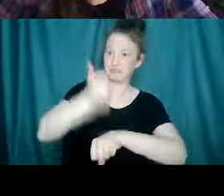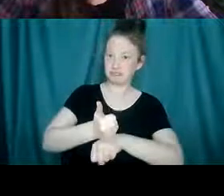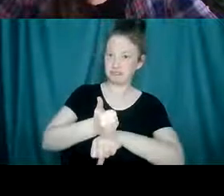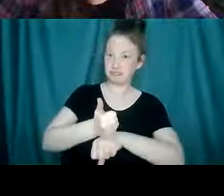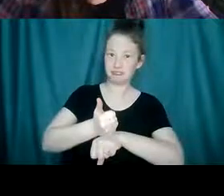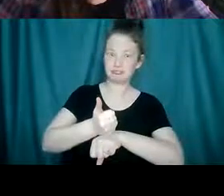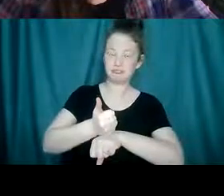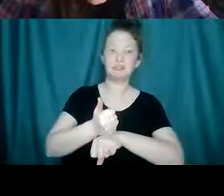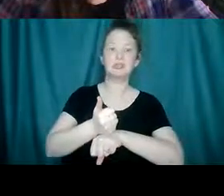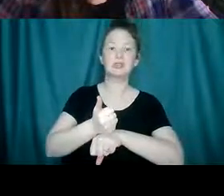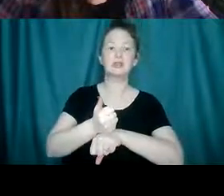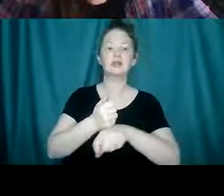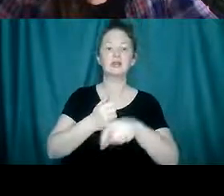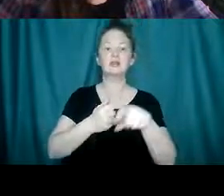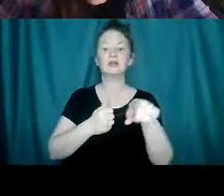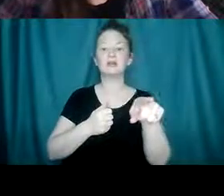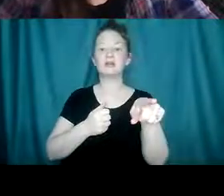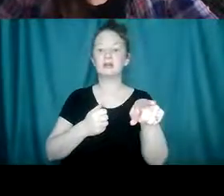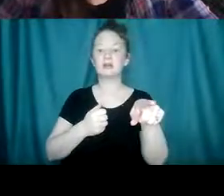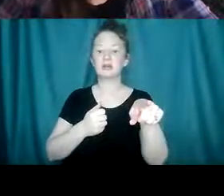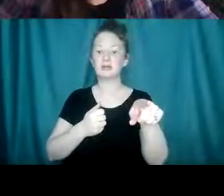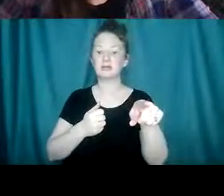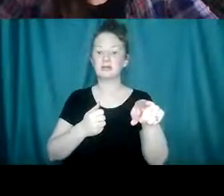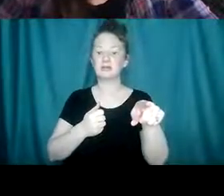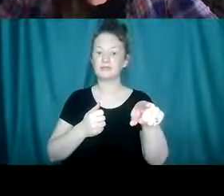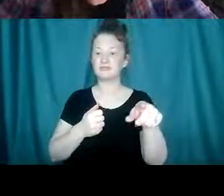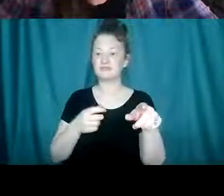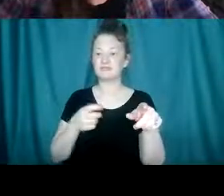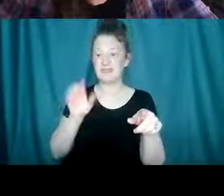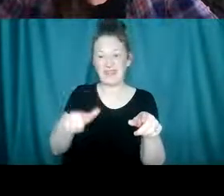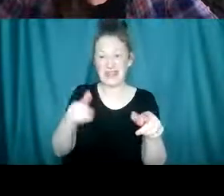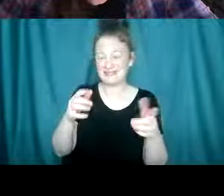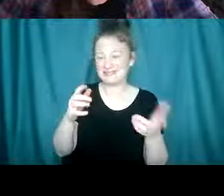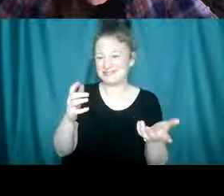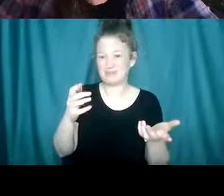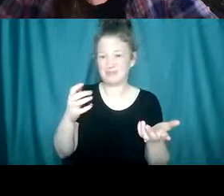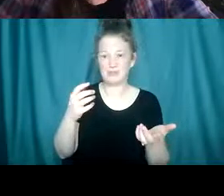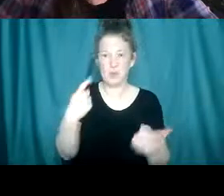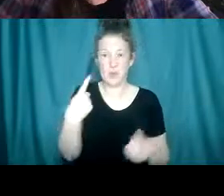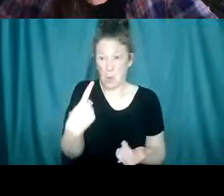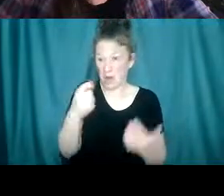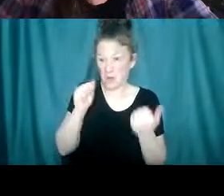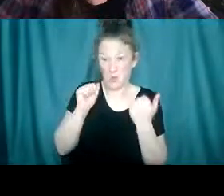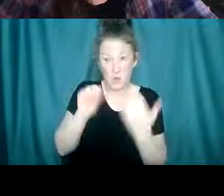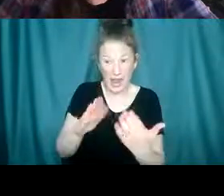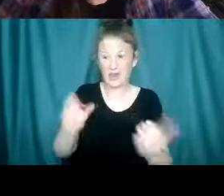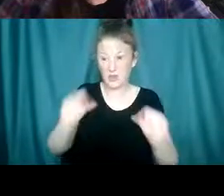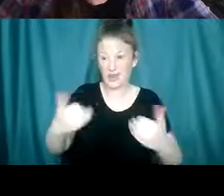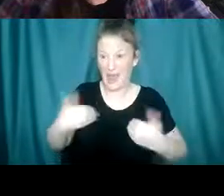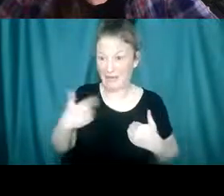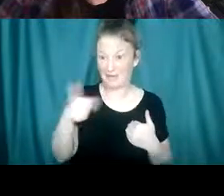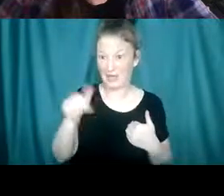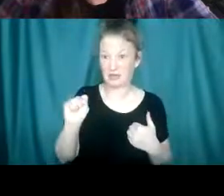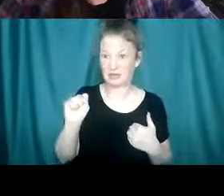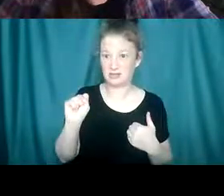is to have these formations are the only ways you can ever have oil and gas to begin with. If these